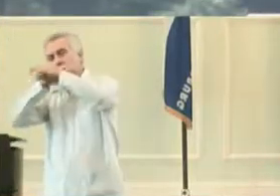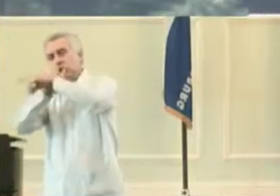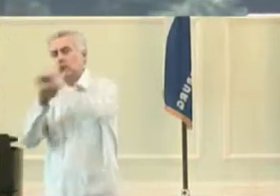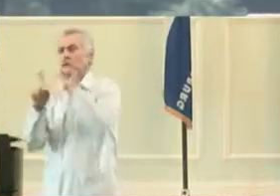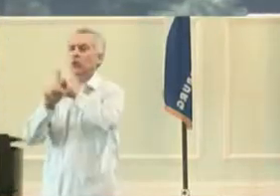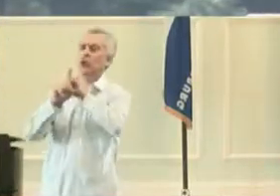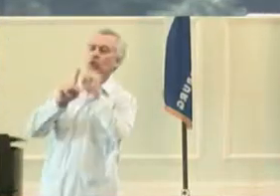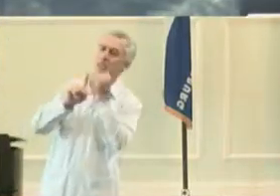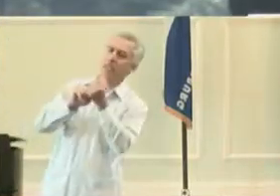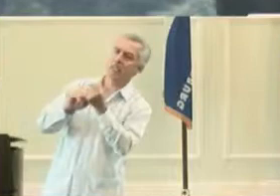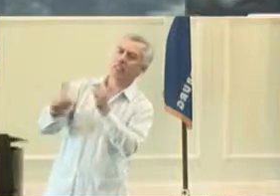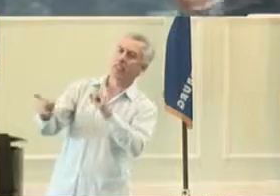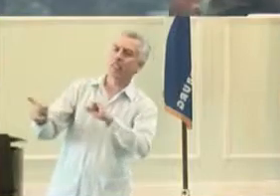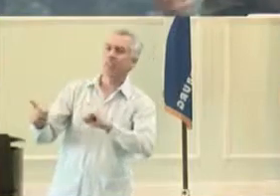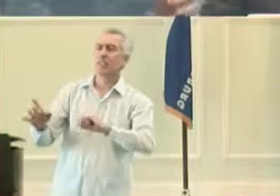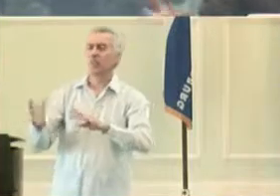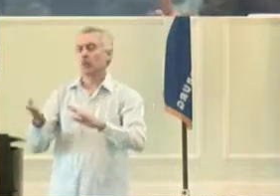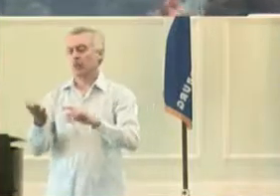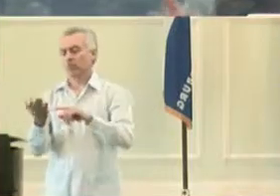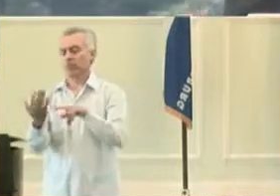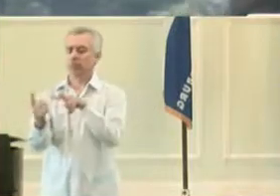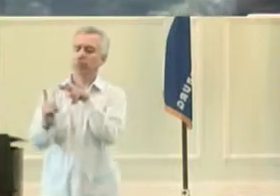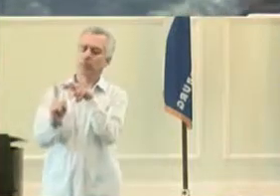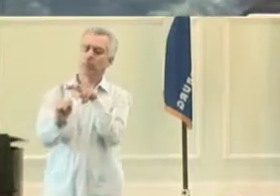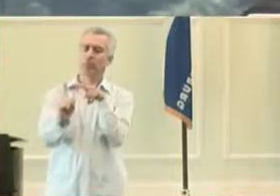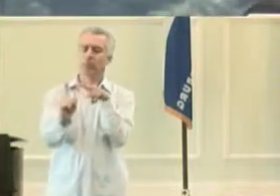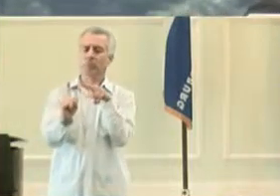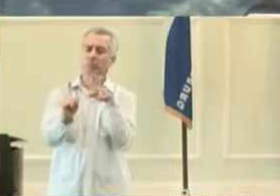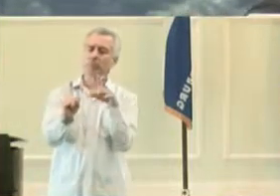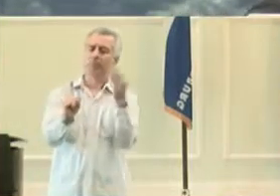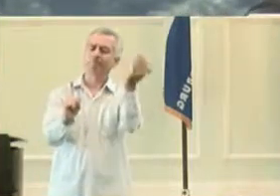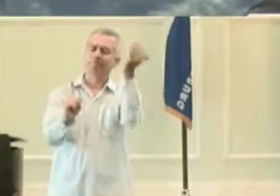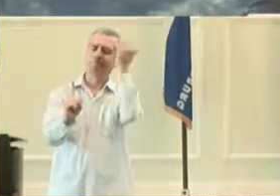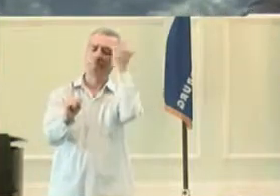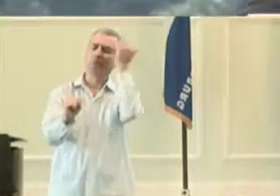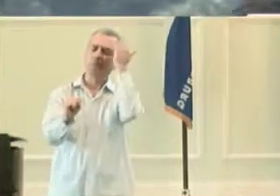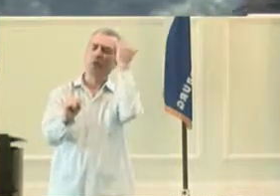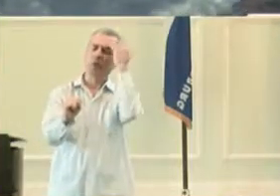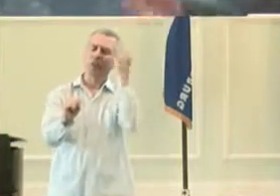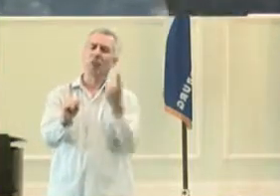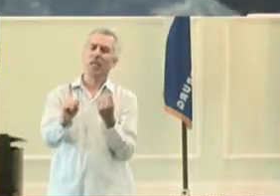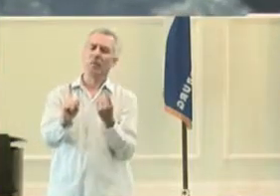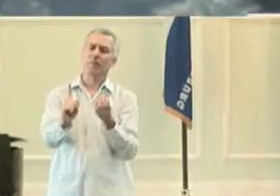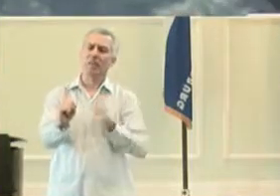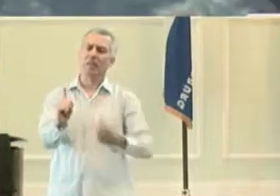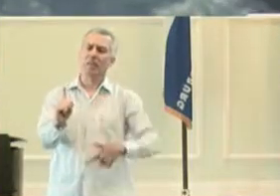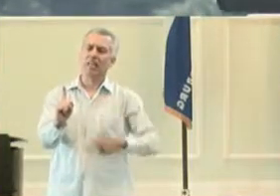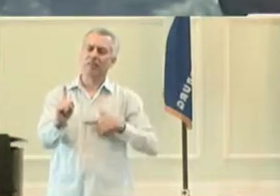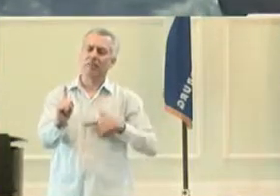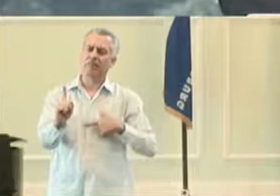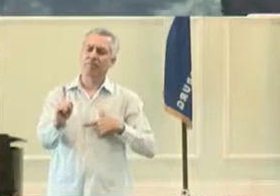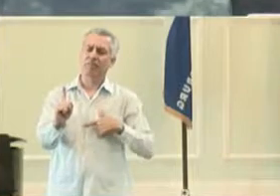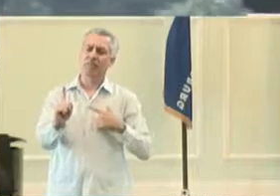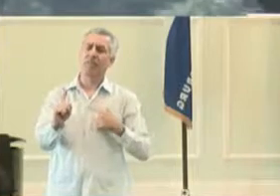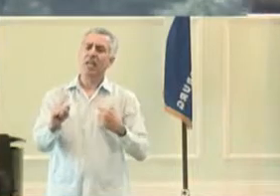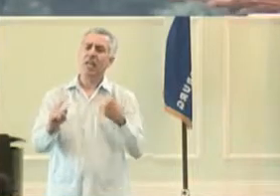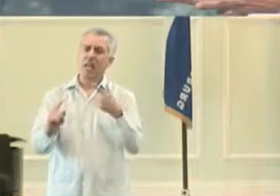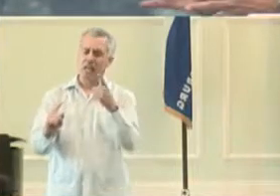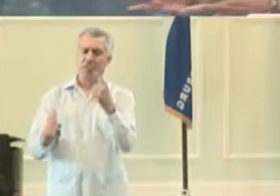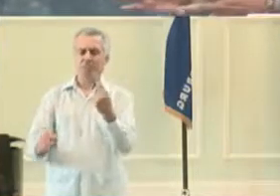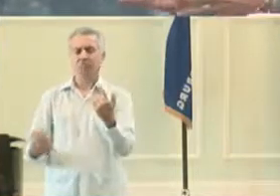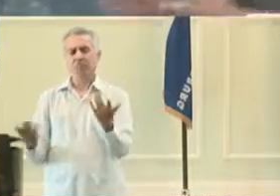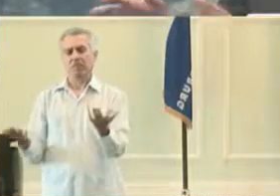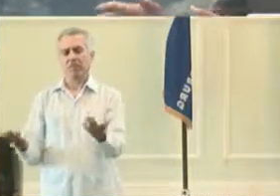we tend to rationalize everything that happens in our life. Well, I have this car because I